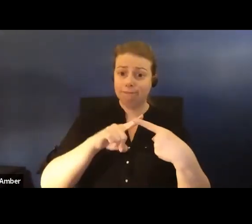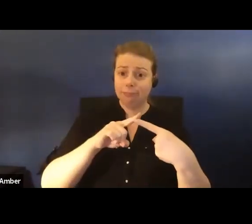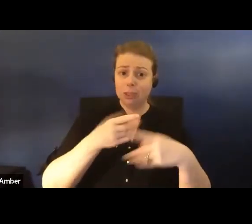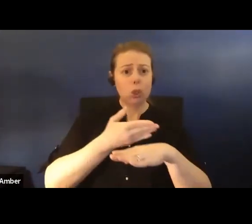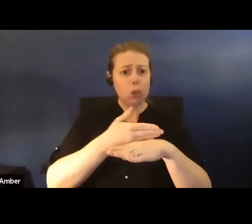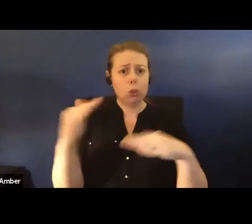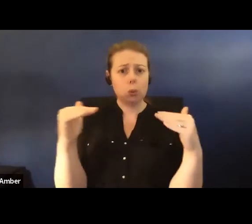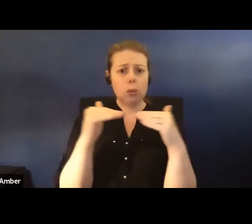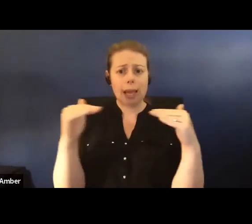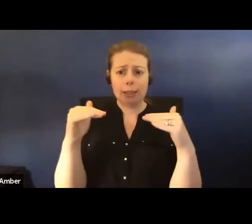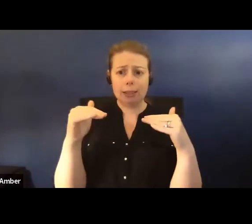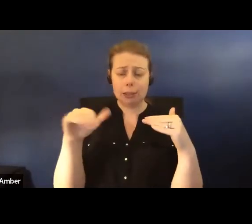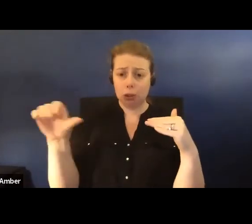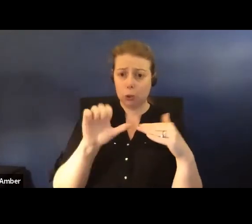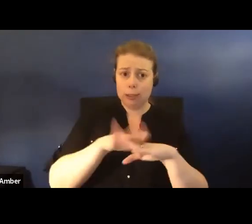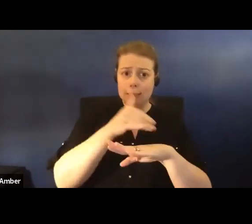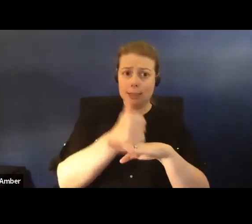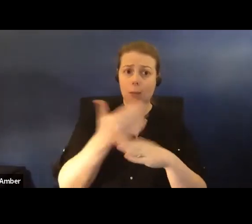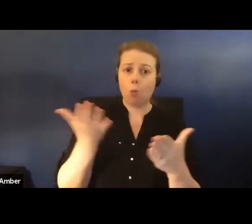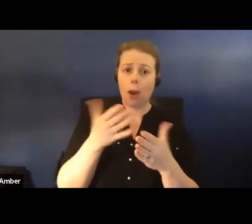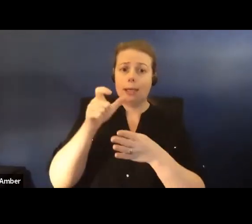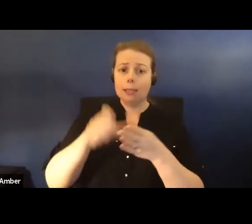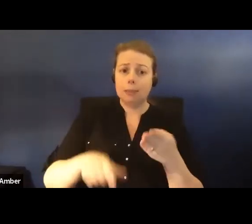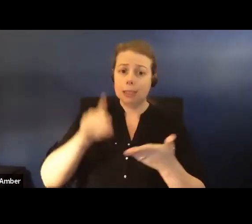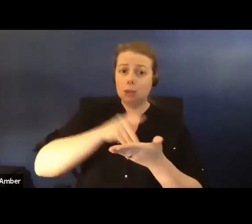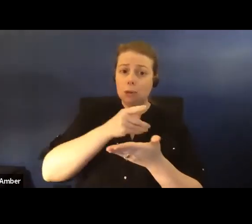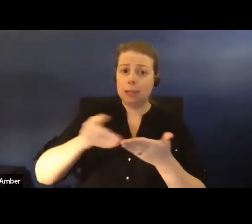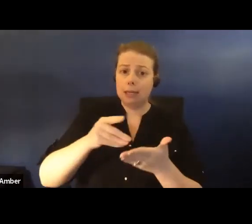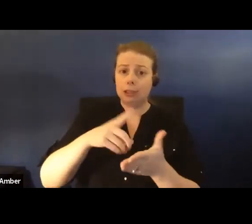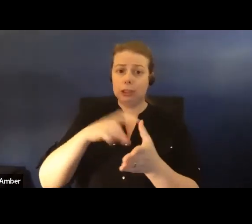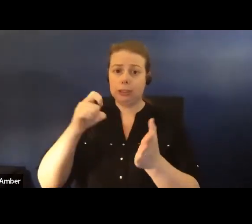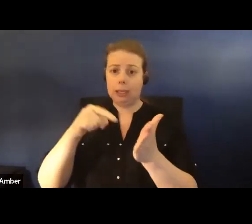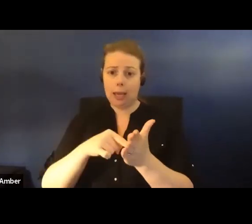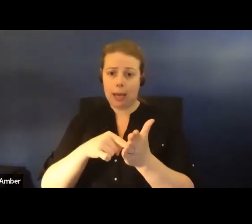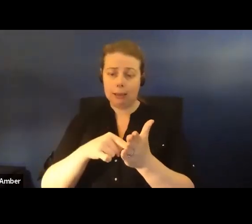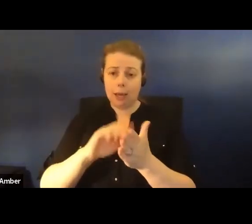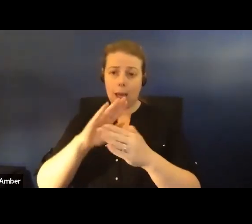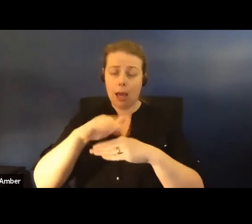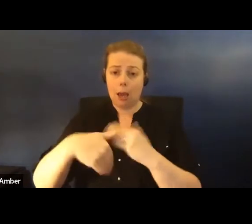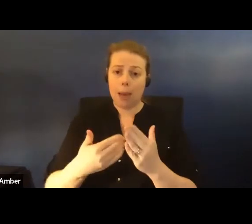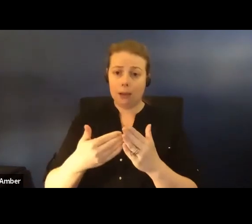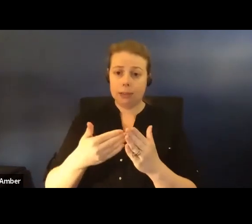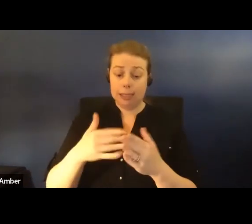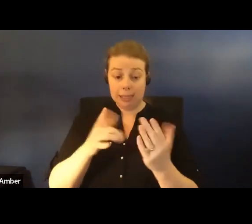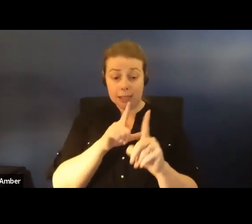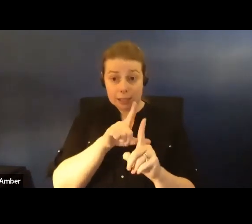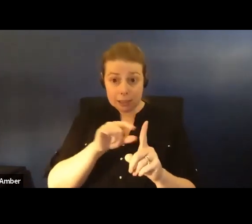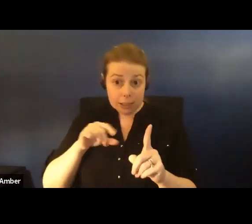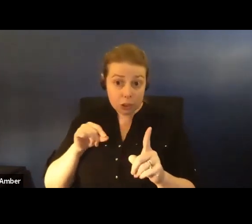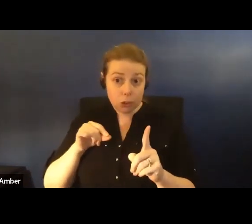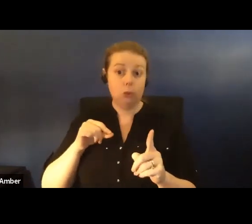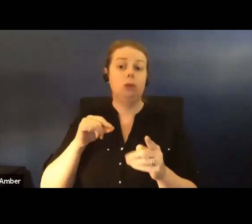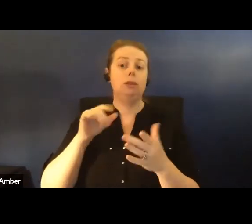the Disability Discrimination Act that deals with digital communications technology. Now, I am going to out